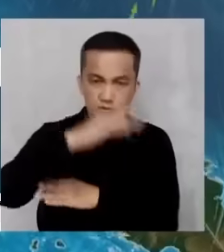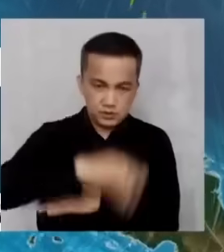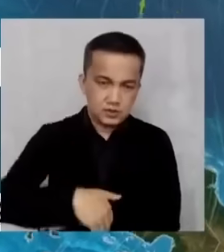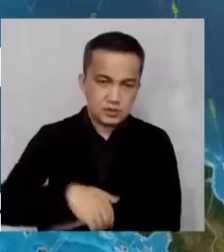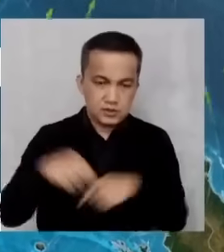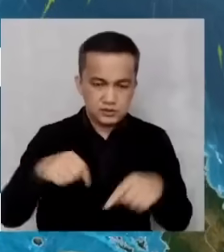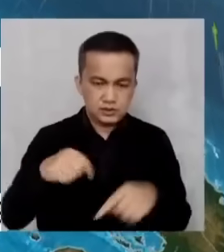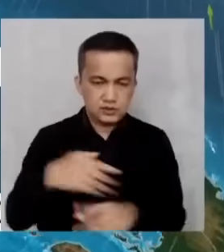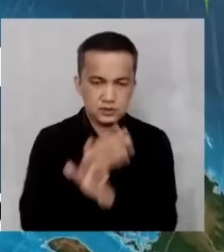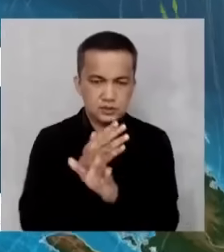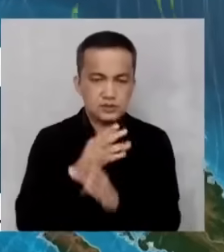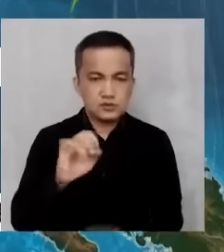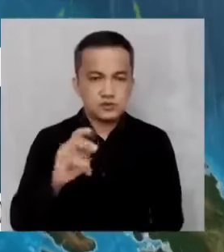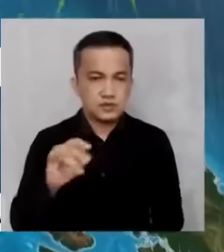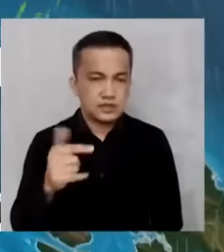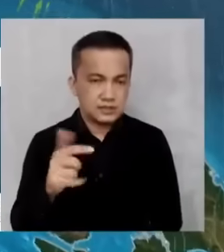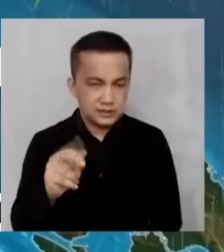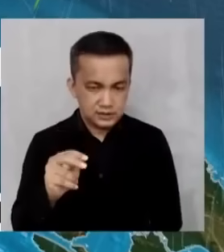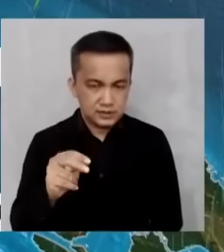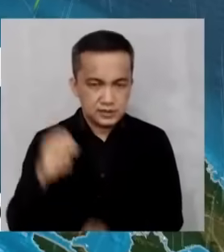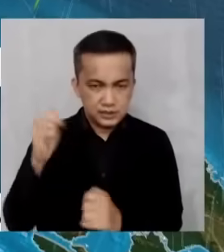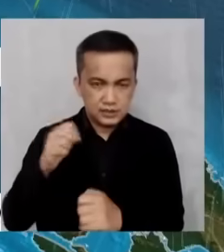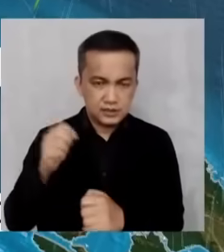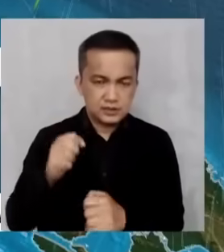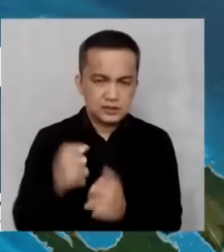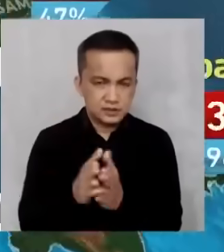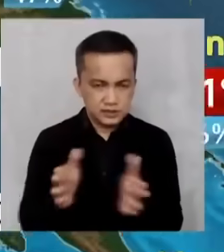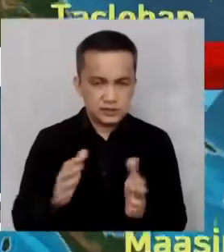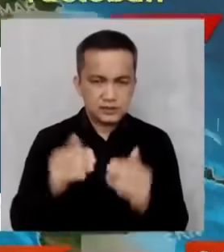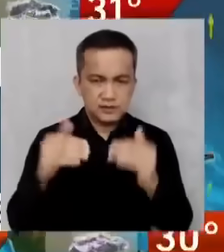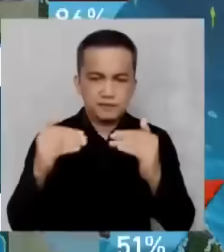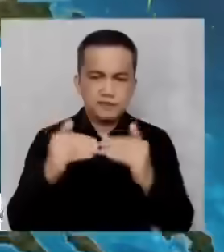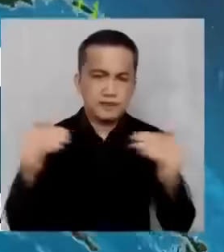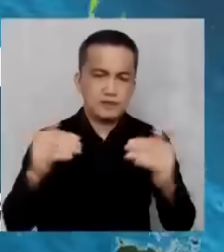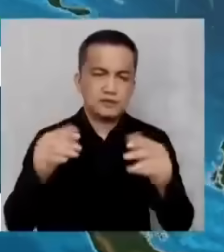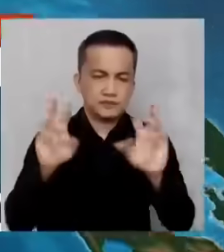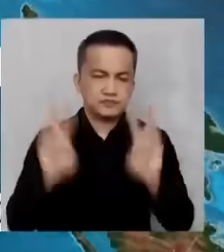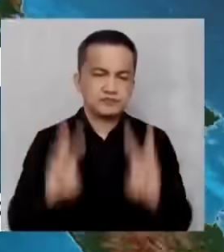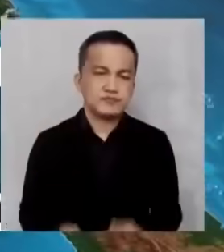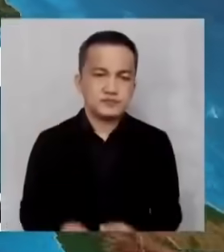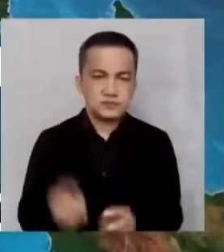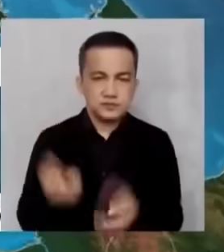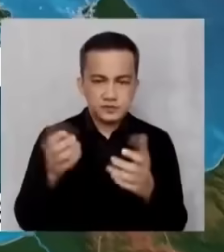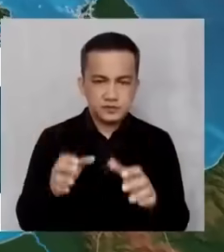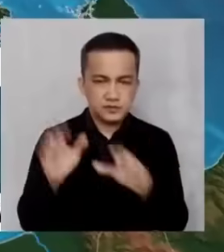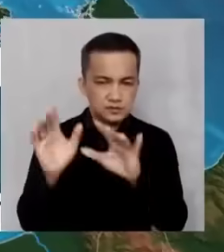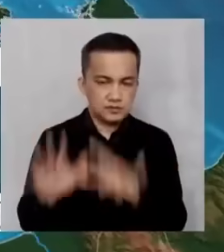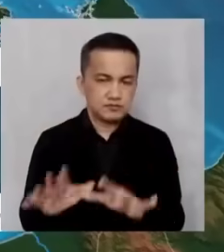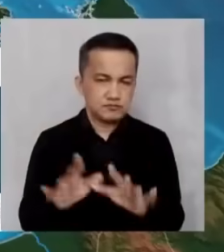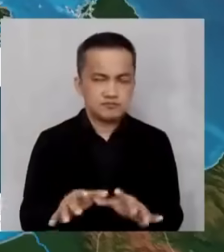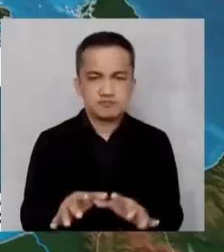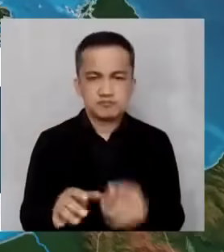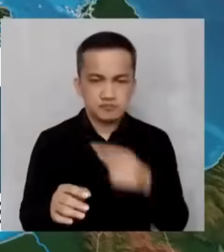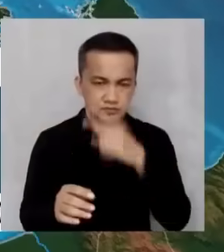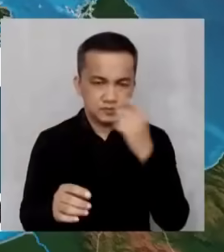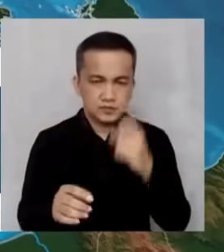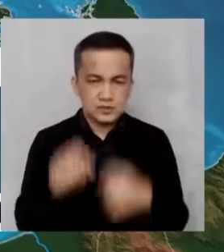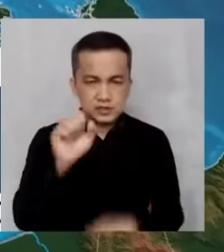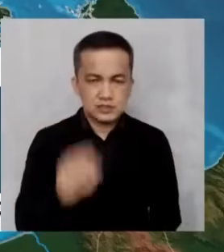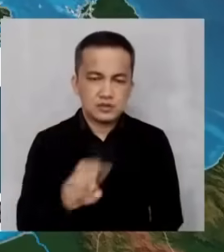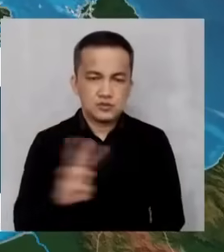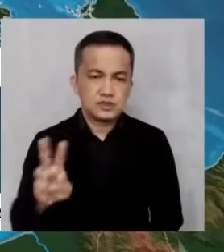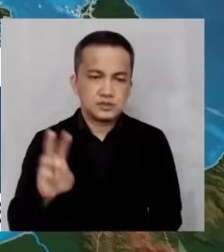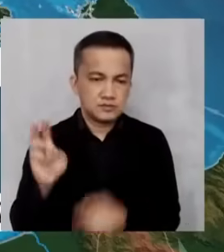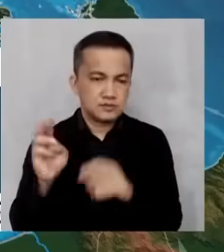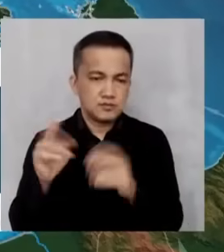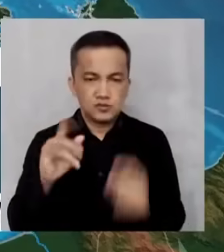and Soccsaygan, expect a generally fair weather with the chances of rain too due to southwest monsoon. And